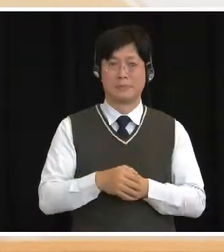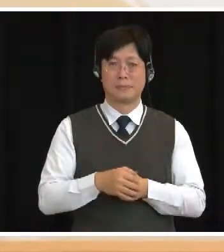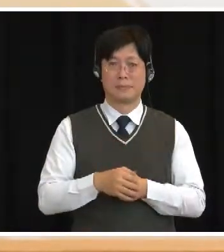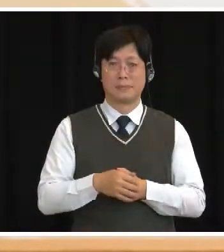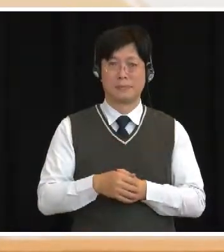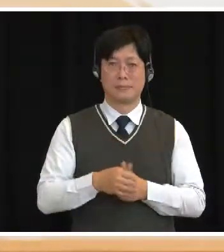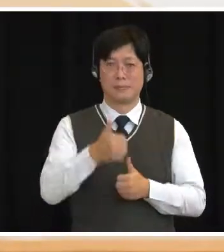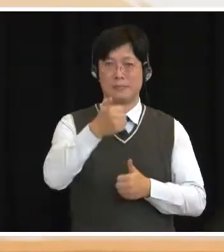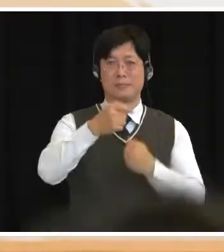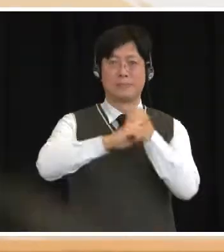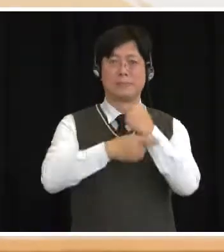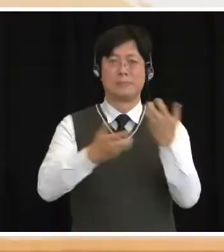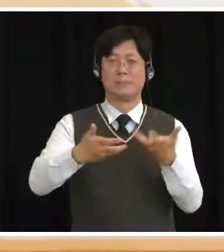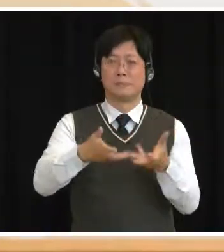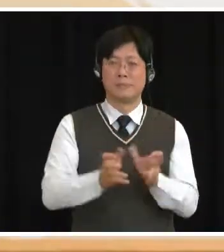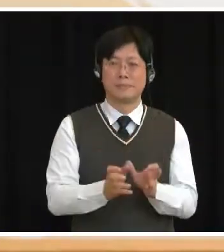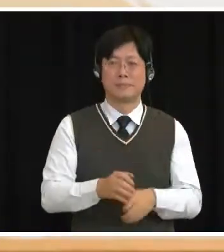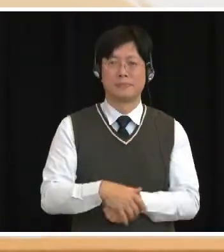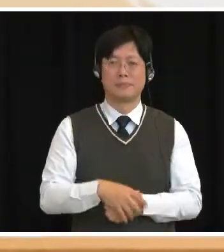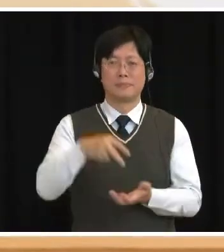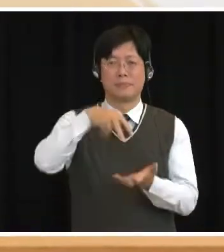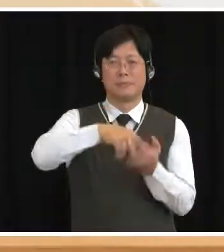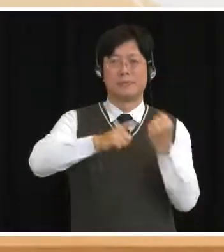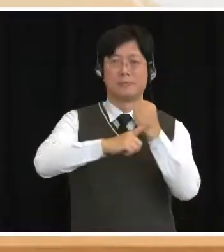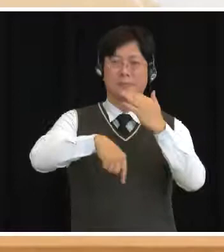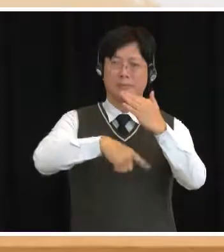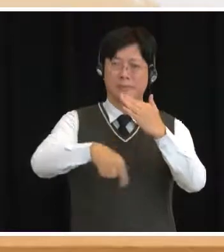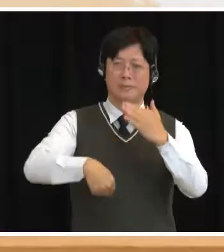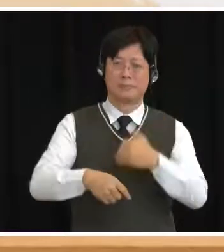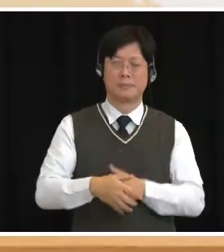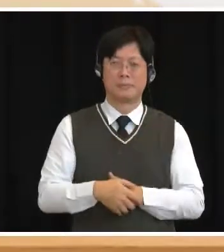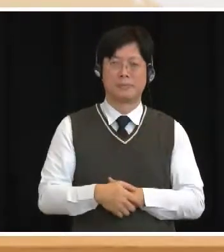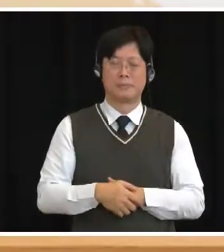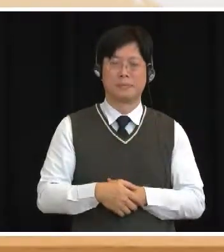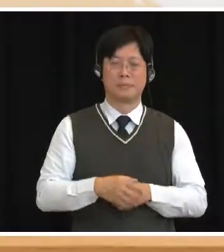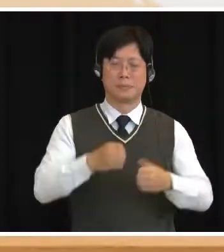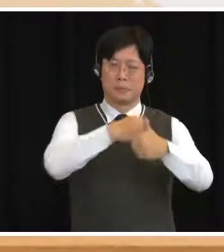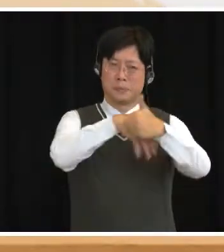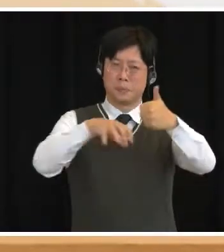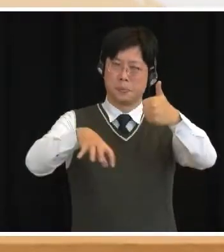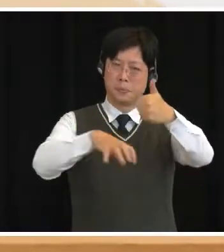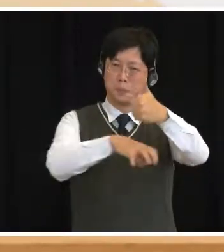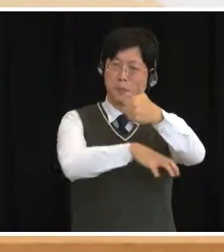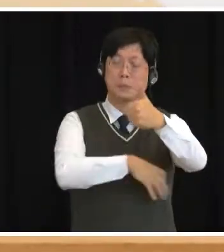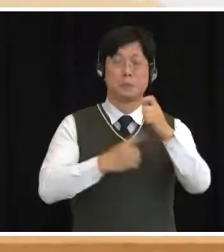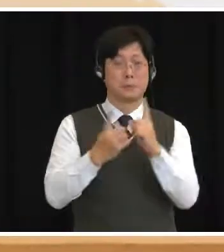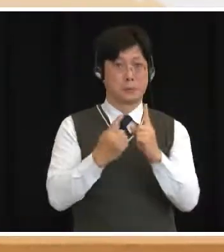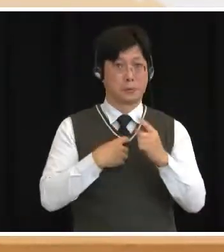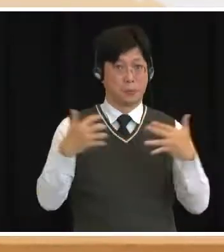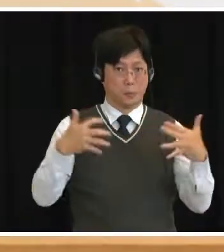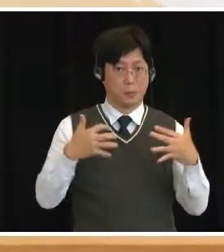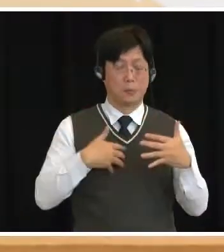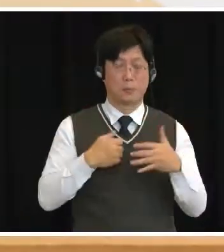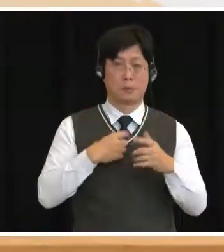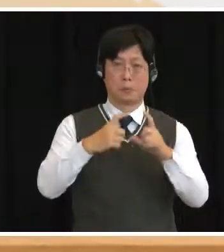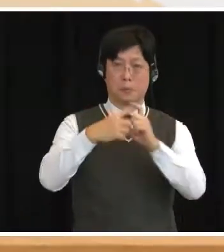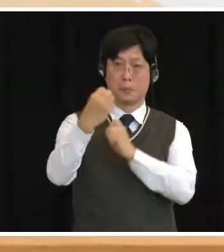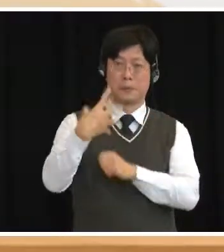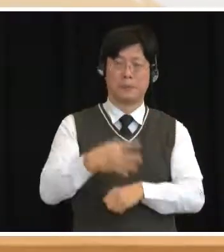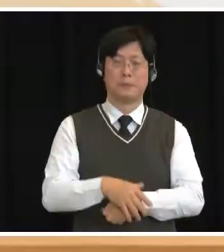of the legislative branch, for all your information and responses to our questions. Of course, the Ministry of Social